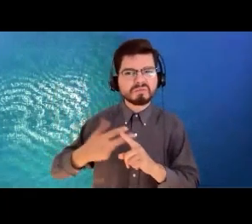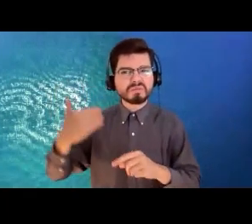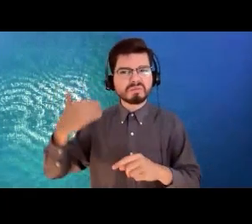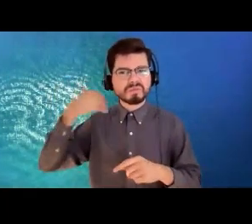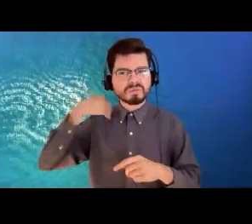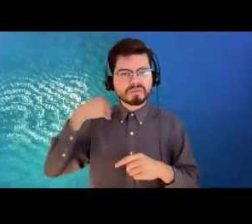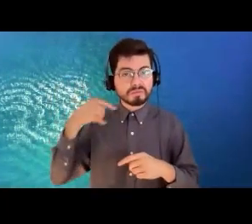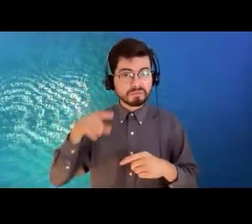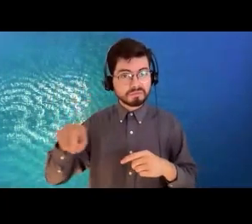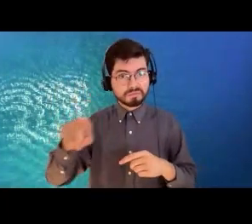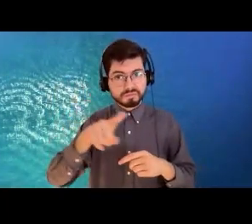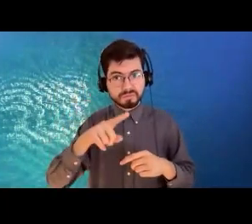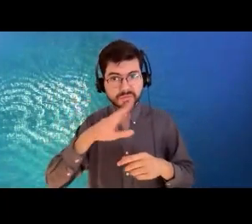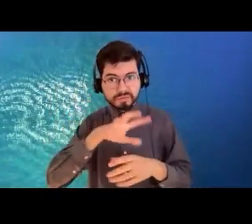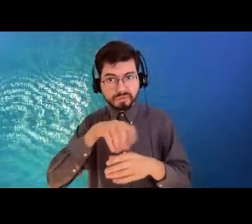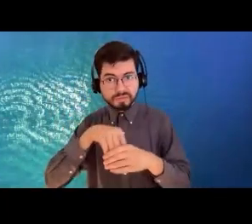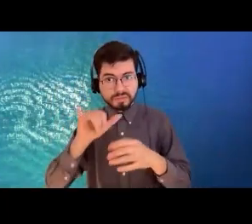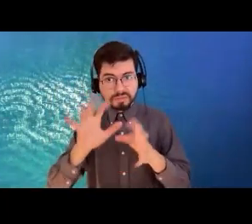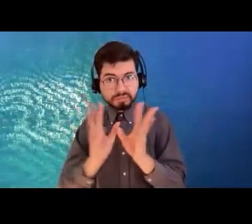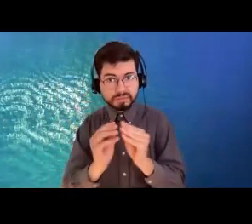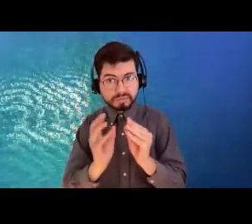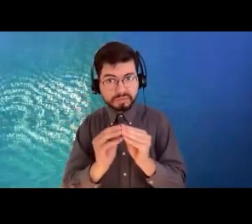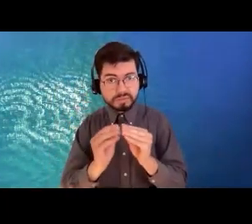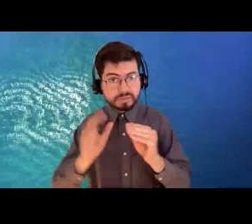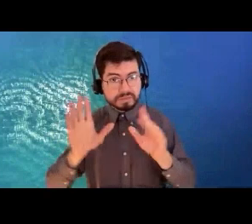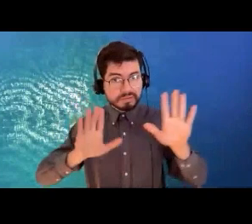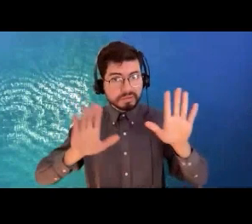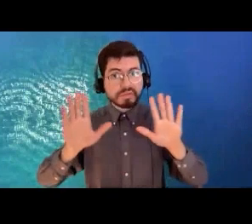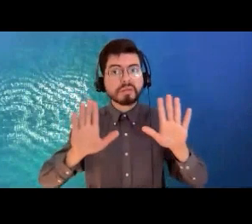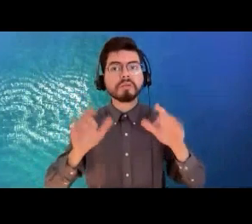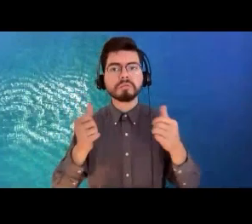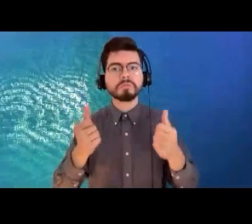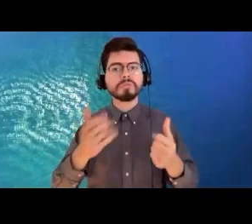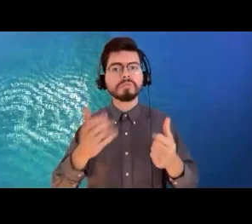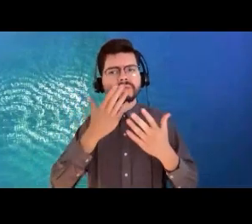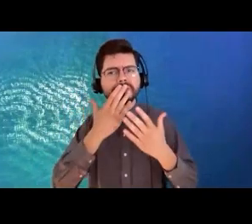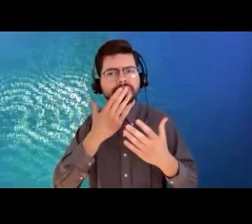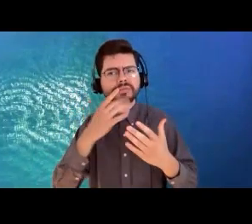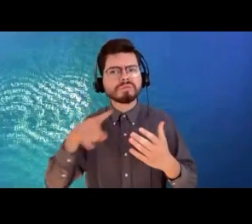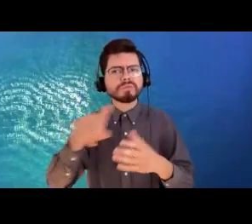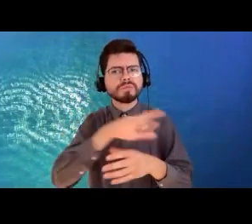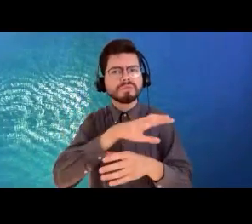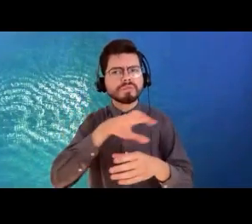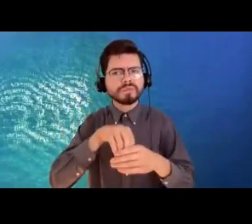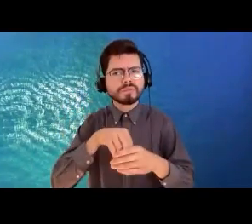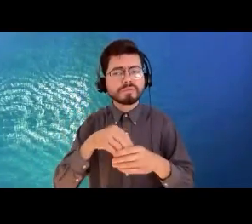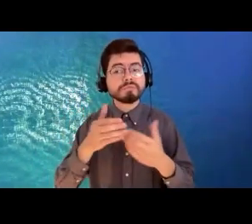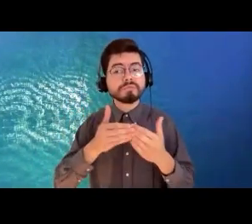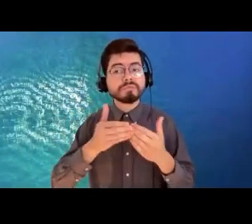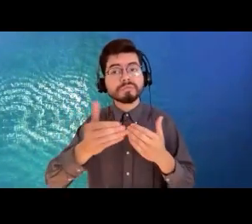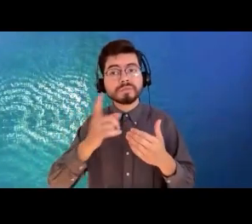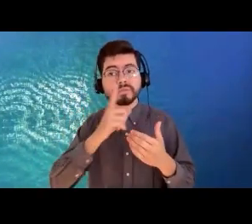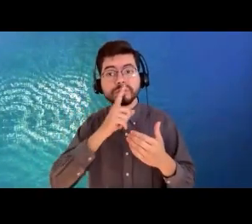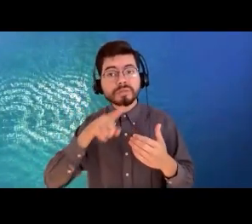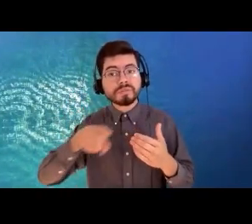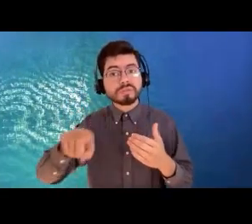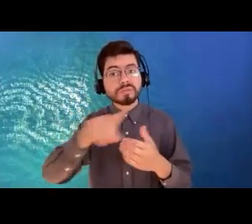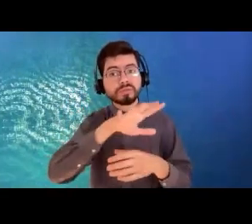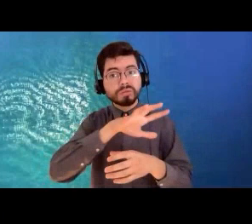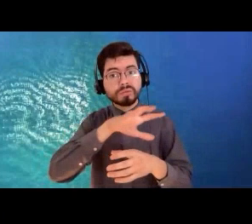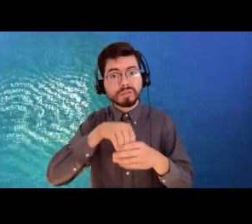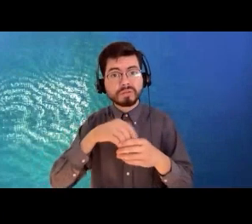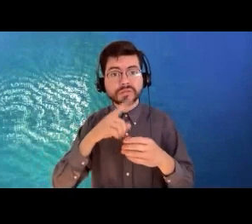hands go up, so thank you for participating. As we go forward, public input's going to be real important. Where we're at,